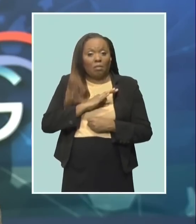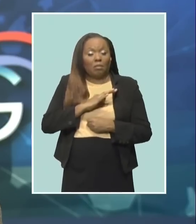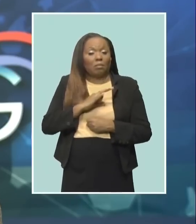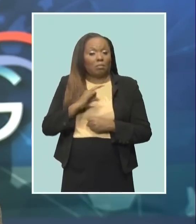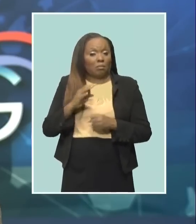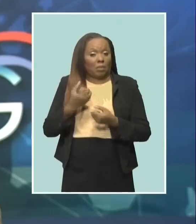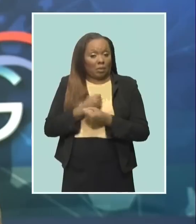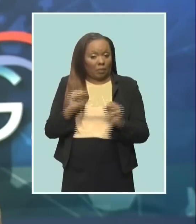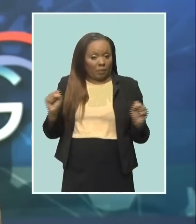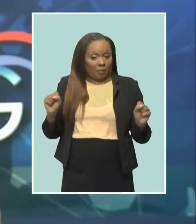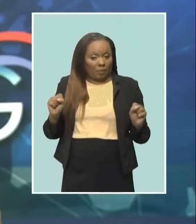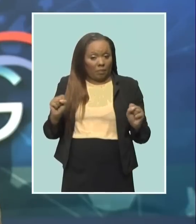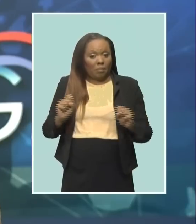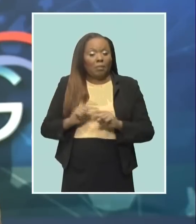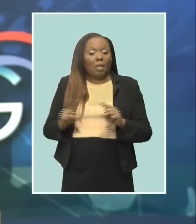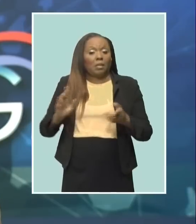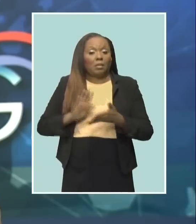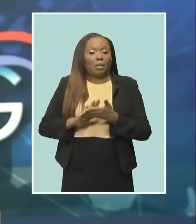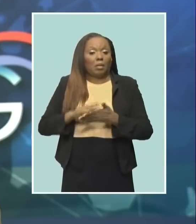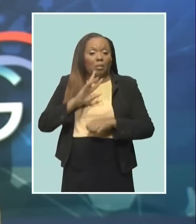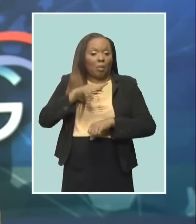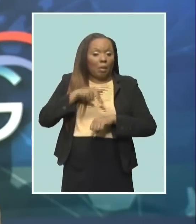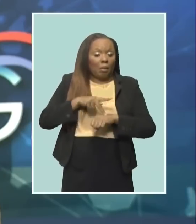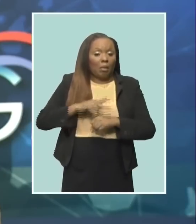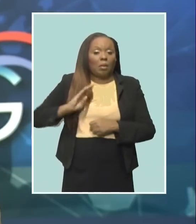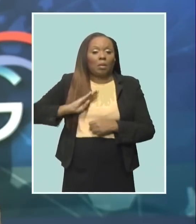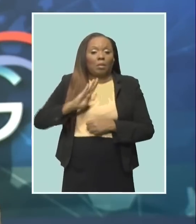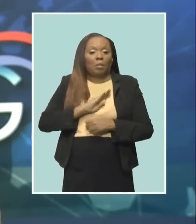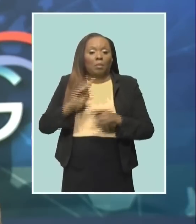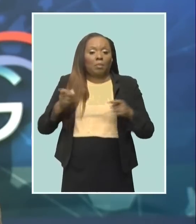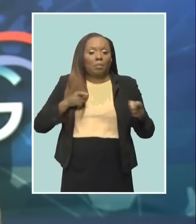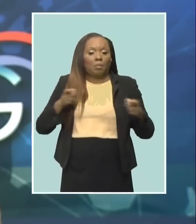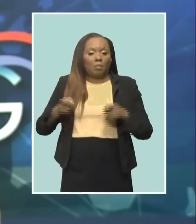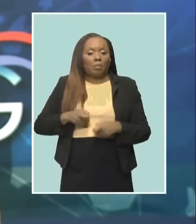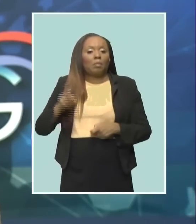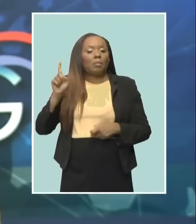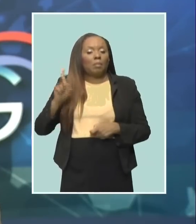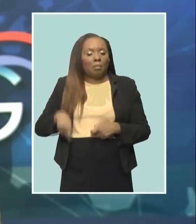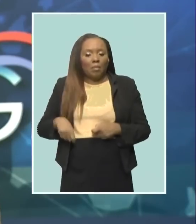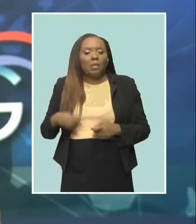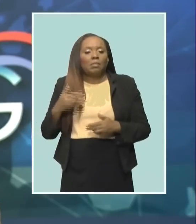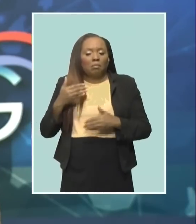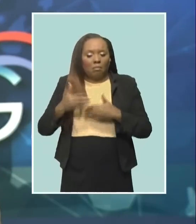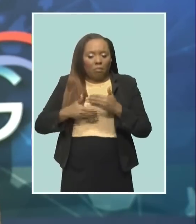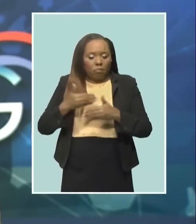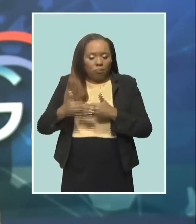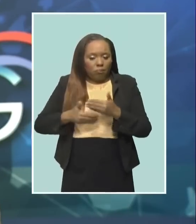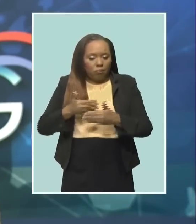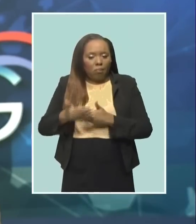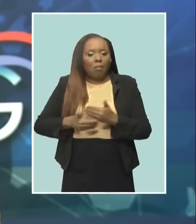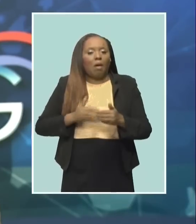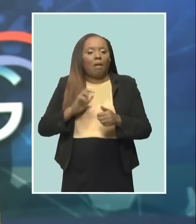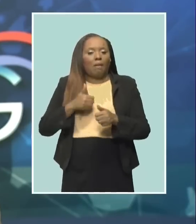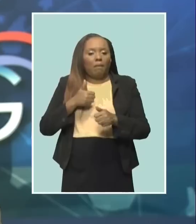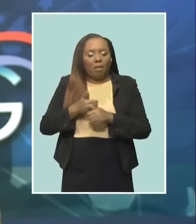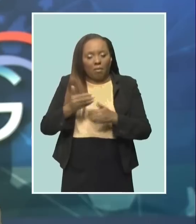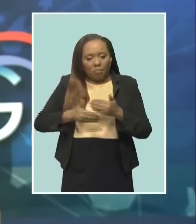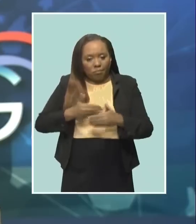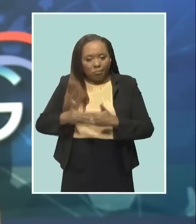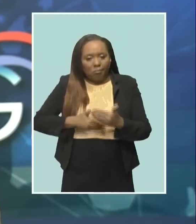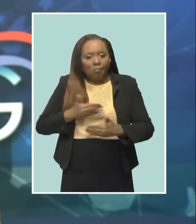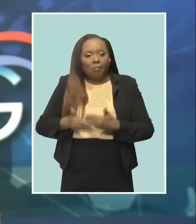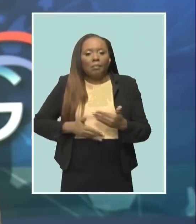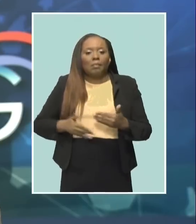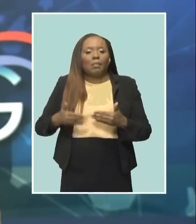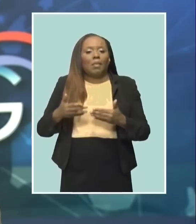staff. It, however, notes the school's principal and board of management must be given the opportunity to follow due process in